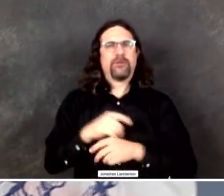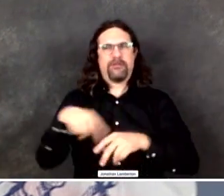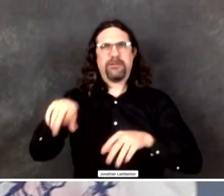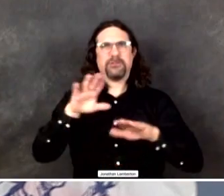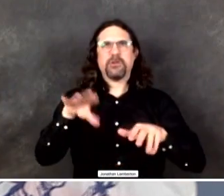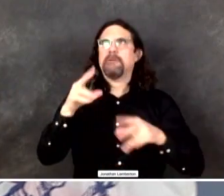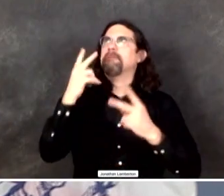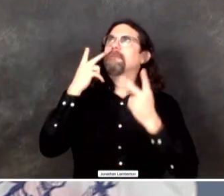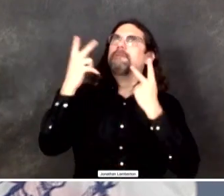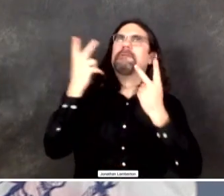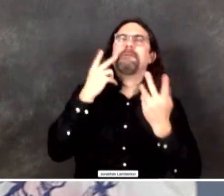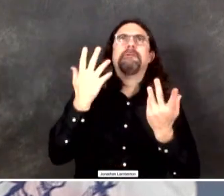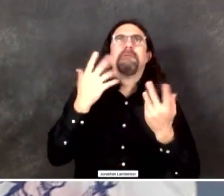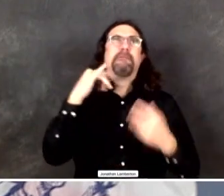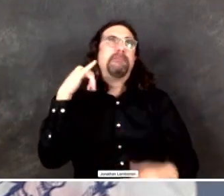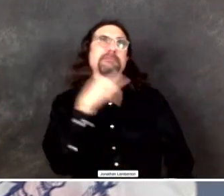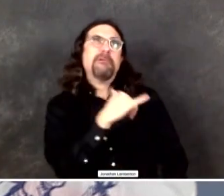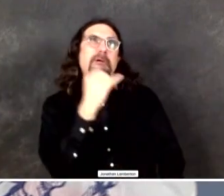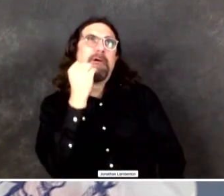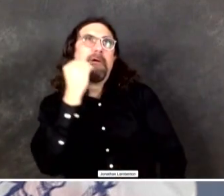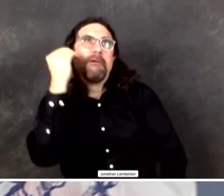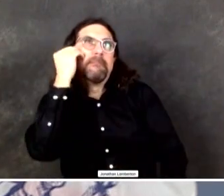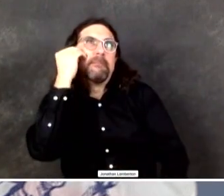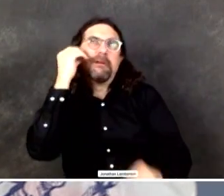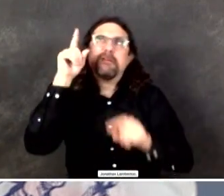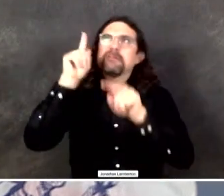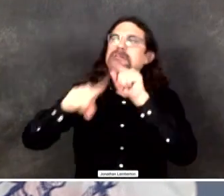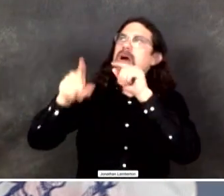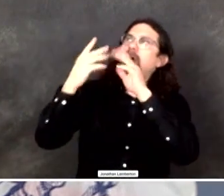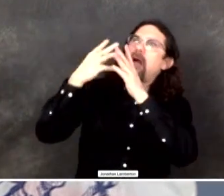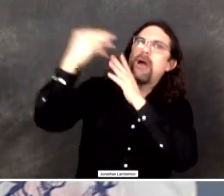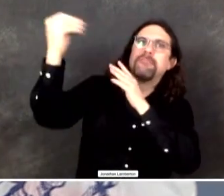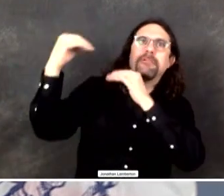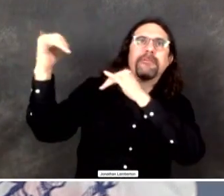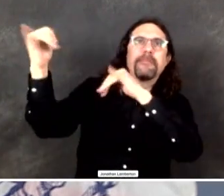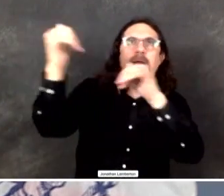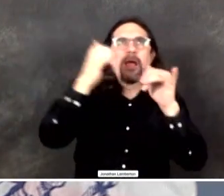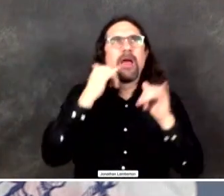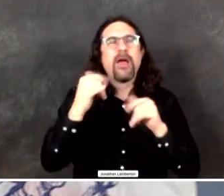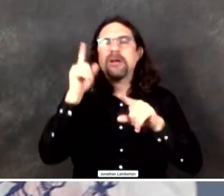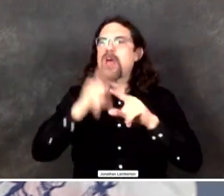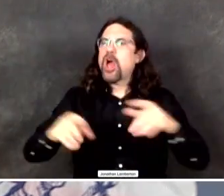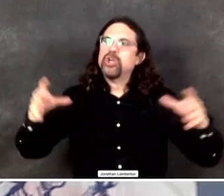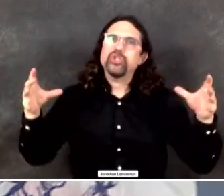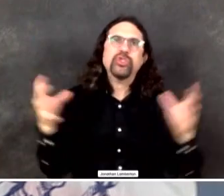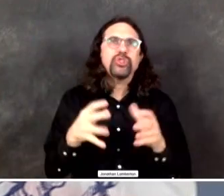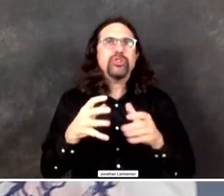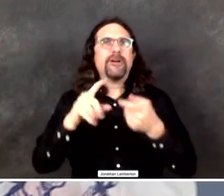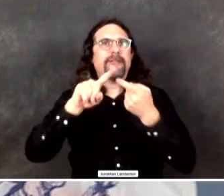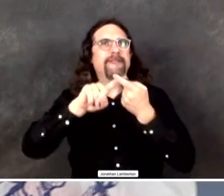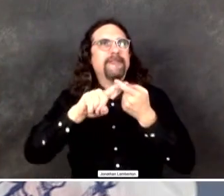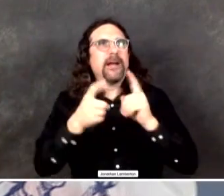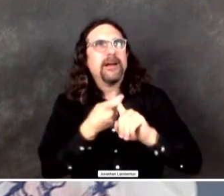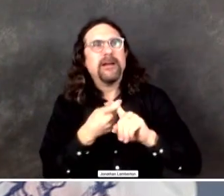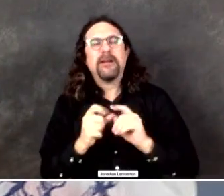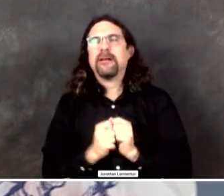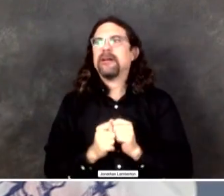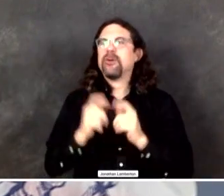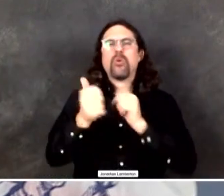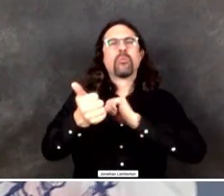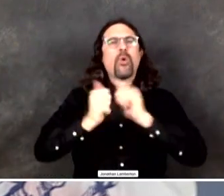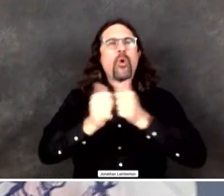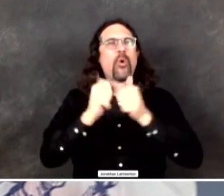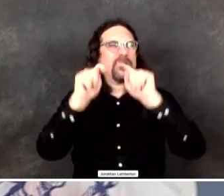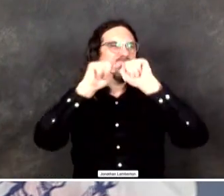friends the way they're used to. They can't go to school. They can't play team sports. It's been a tough, tough time.